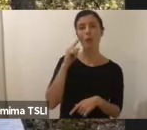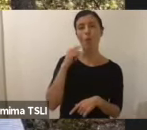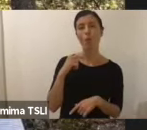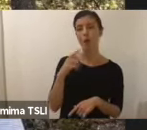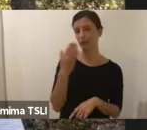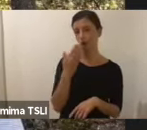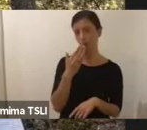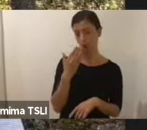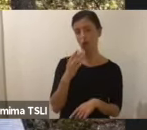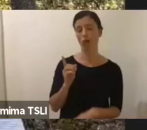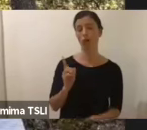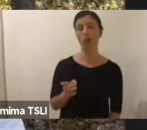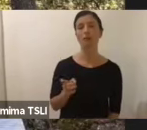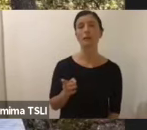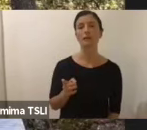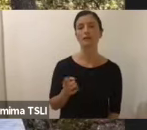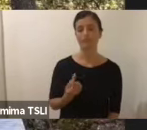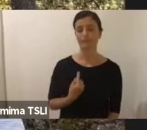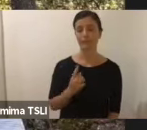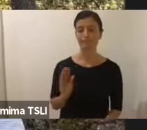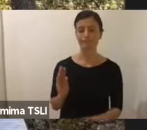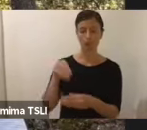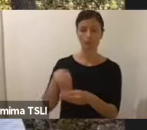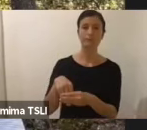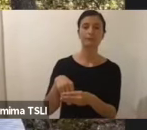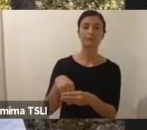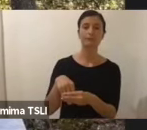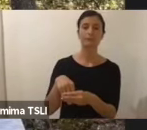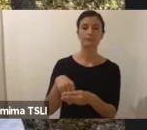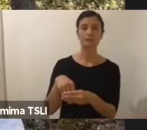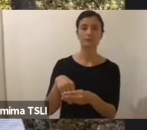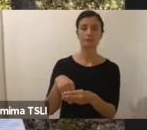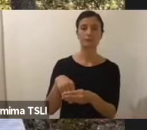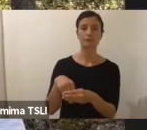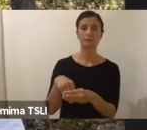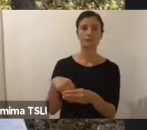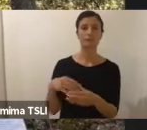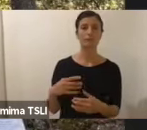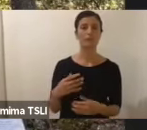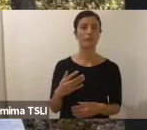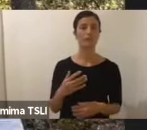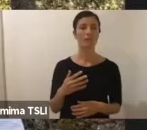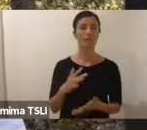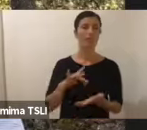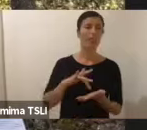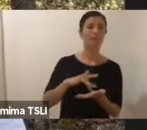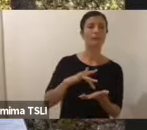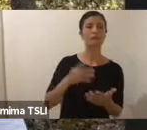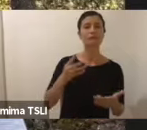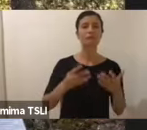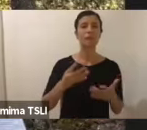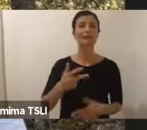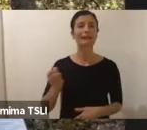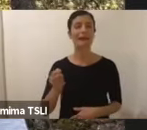80s and uh um two uh uh older teenagers started crossing the